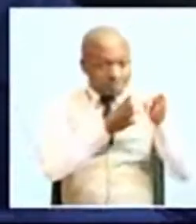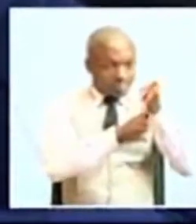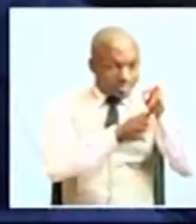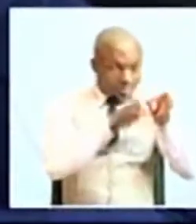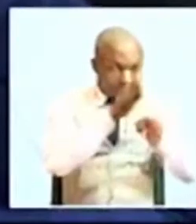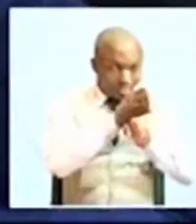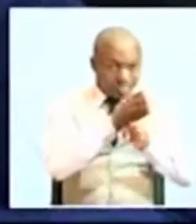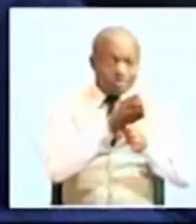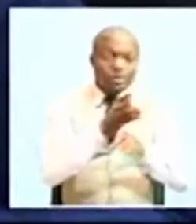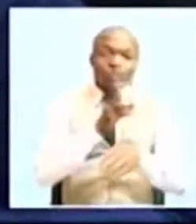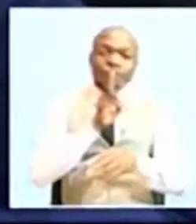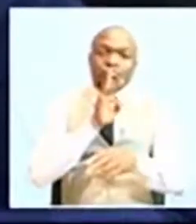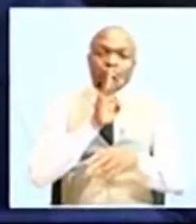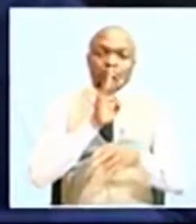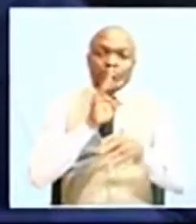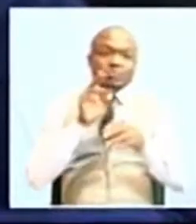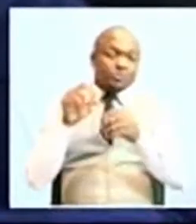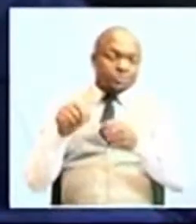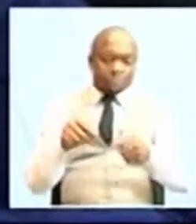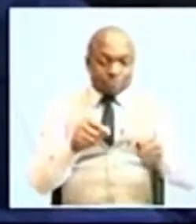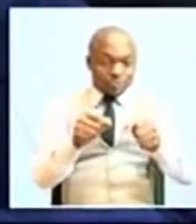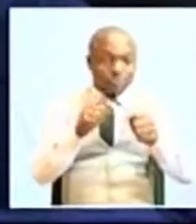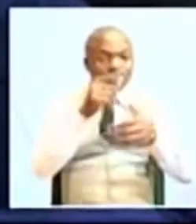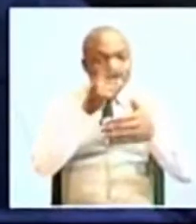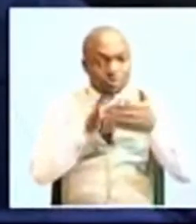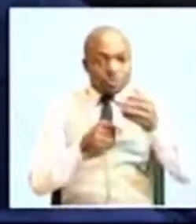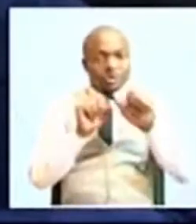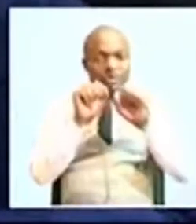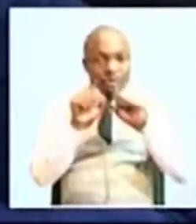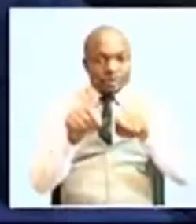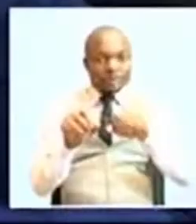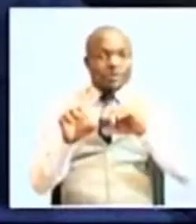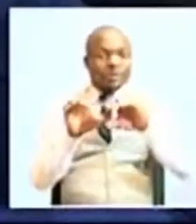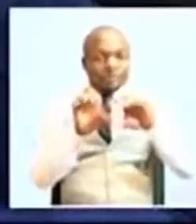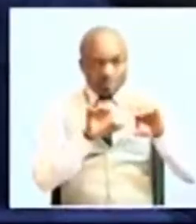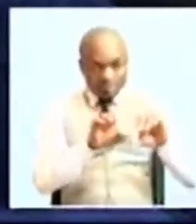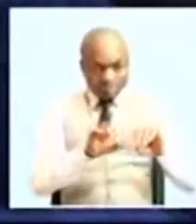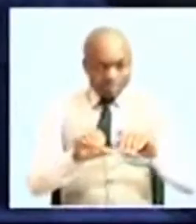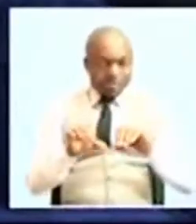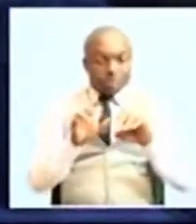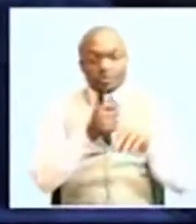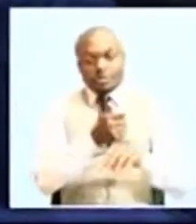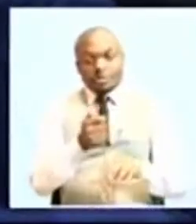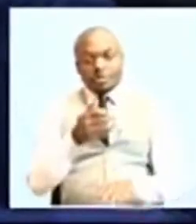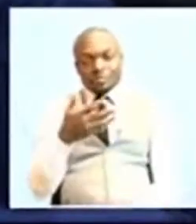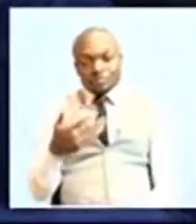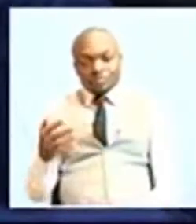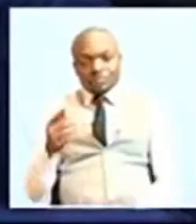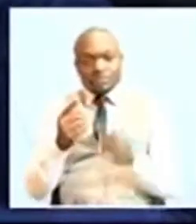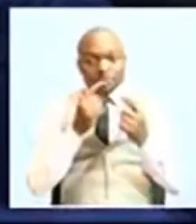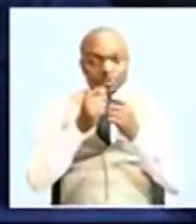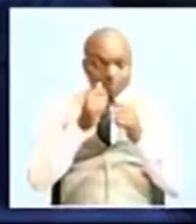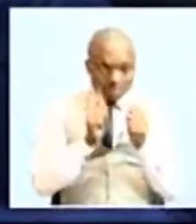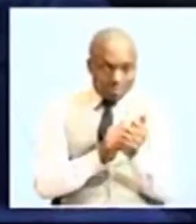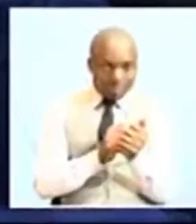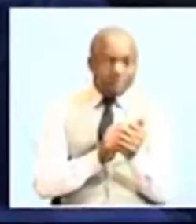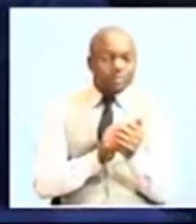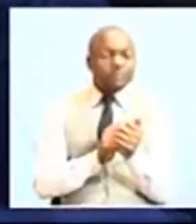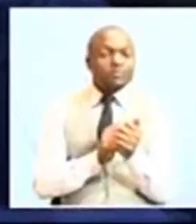and water mechanized systems, because it's what they can do. And maybe there could be other things when we are talking about